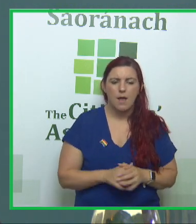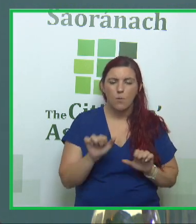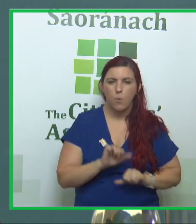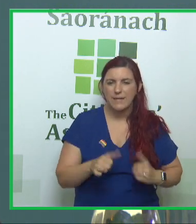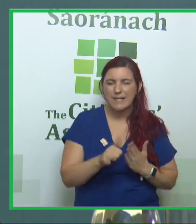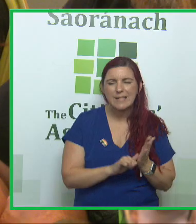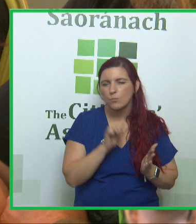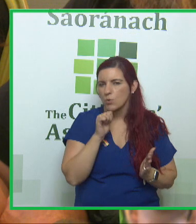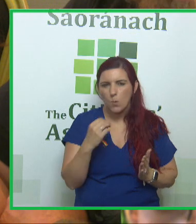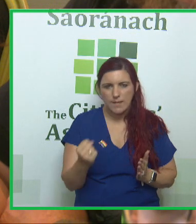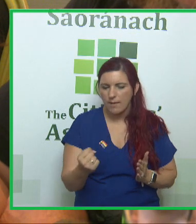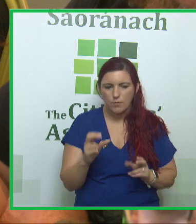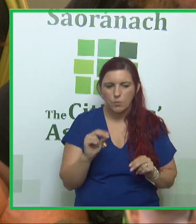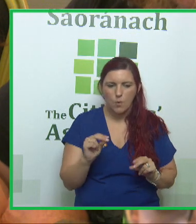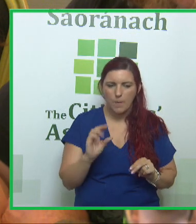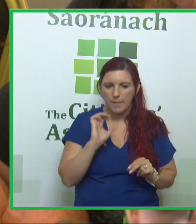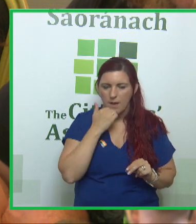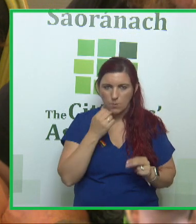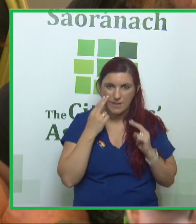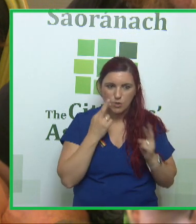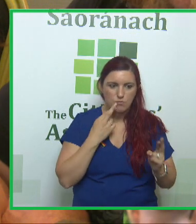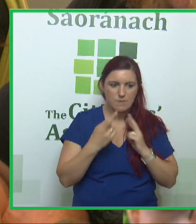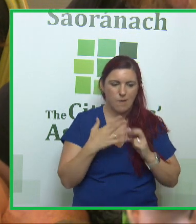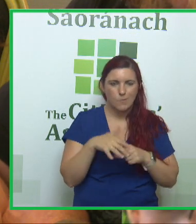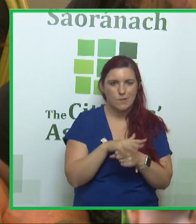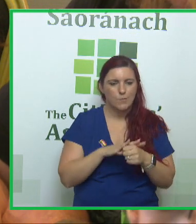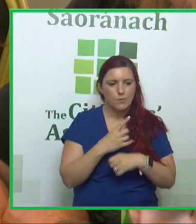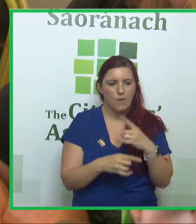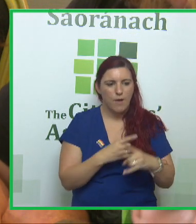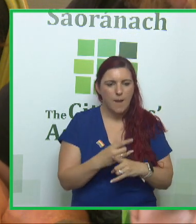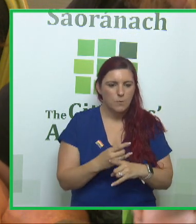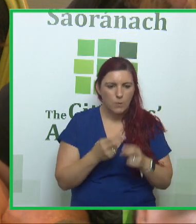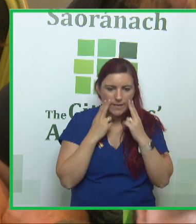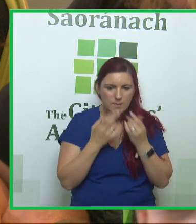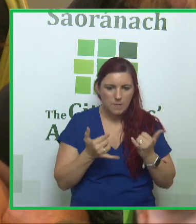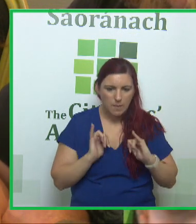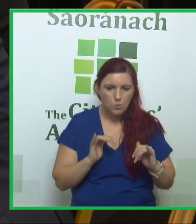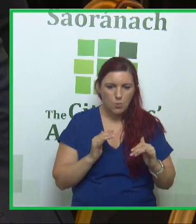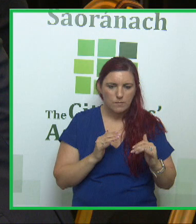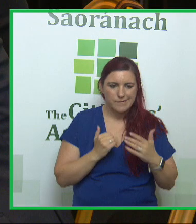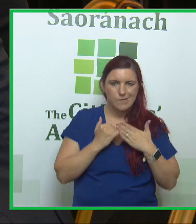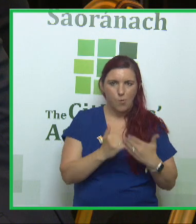se, because we do focus on, you know, moving people along as best we can,